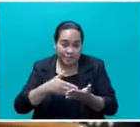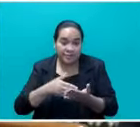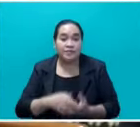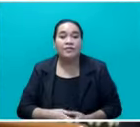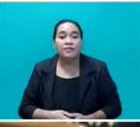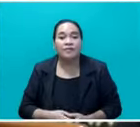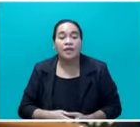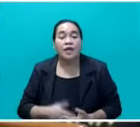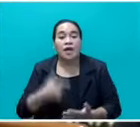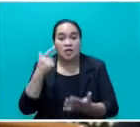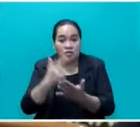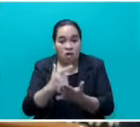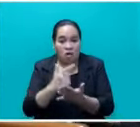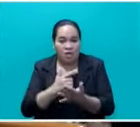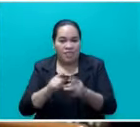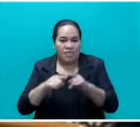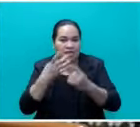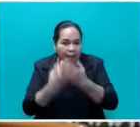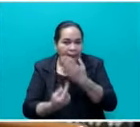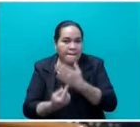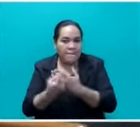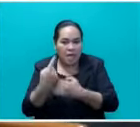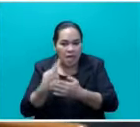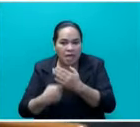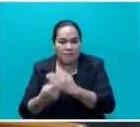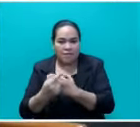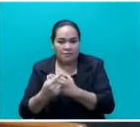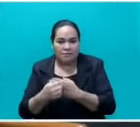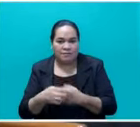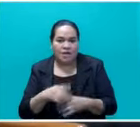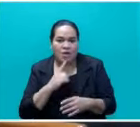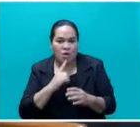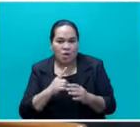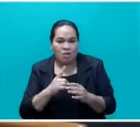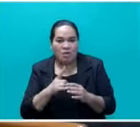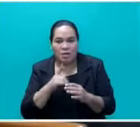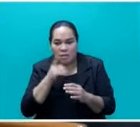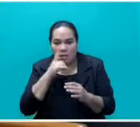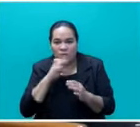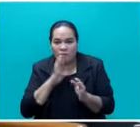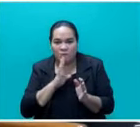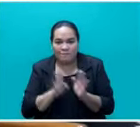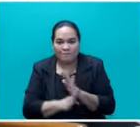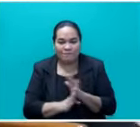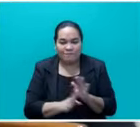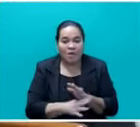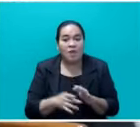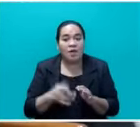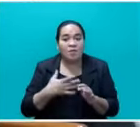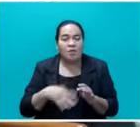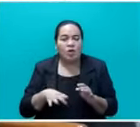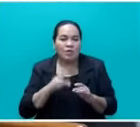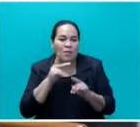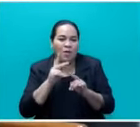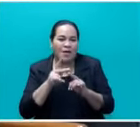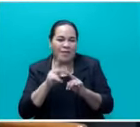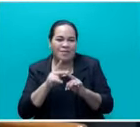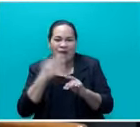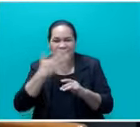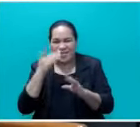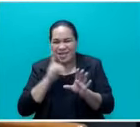There's a lot that has happened. A lot of water has passed under the bridge due to the change in political climate over the last 15